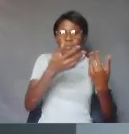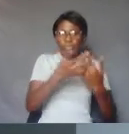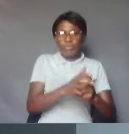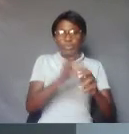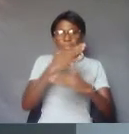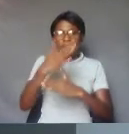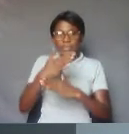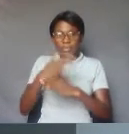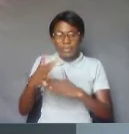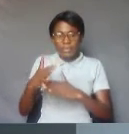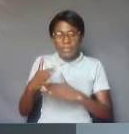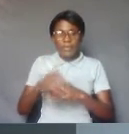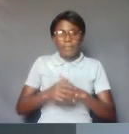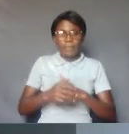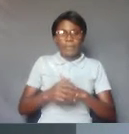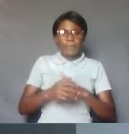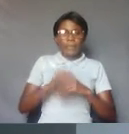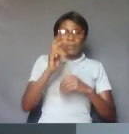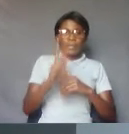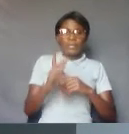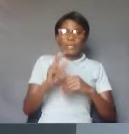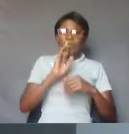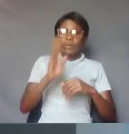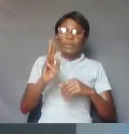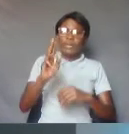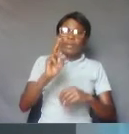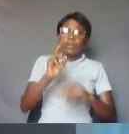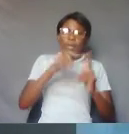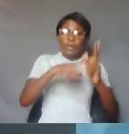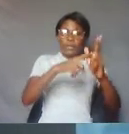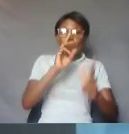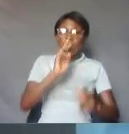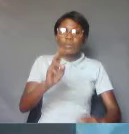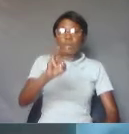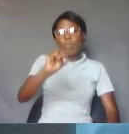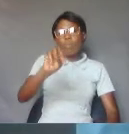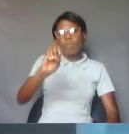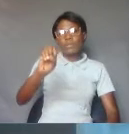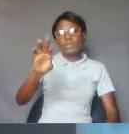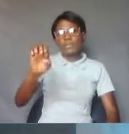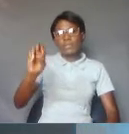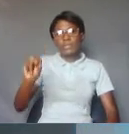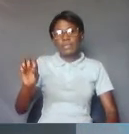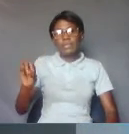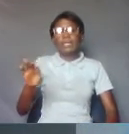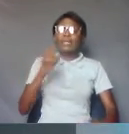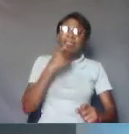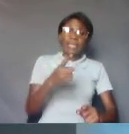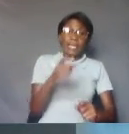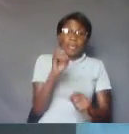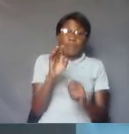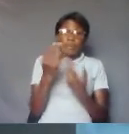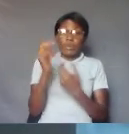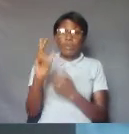So this is what Leviticus 21 says. The Lord said to Moses, "Speak to Aaron and say, no one of your offspring throughout